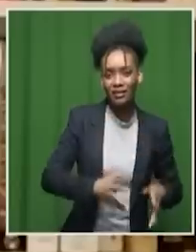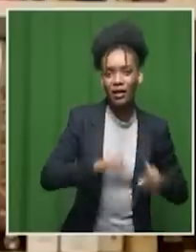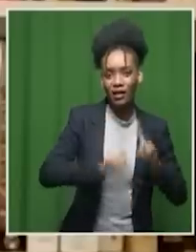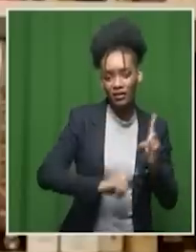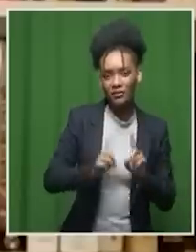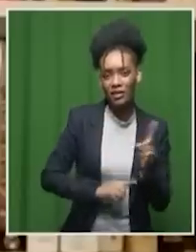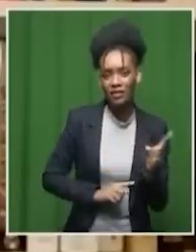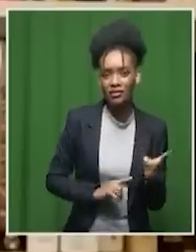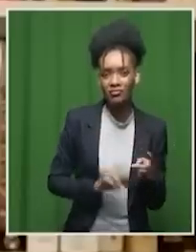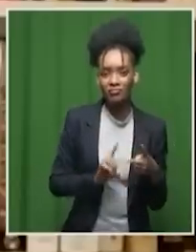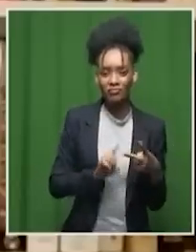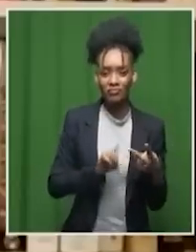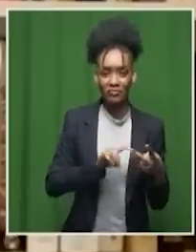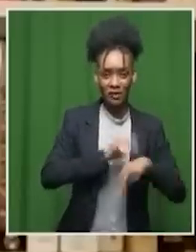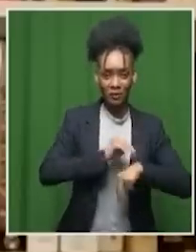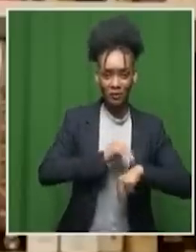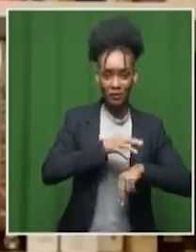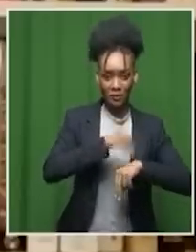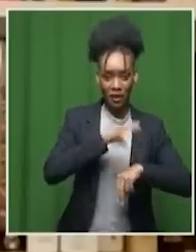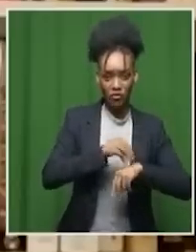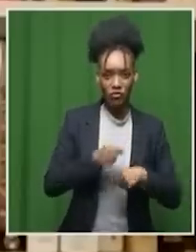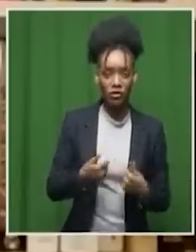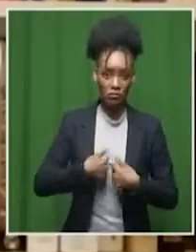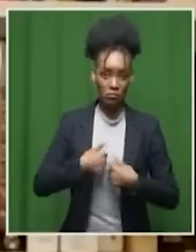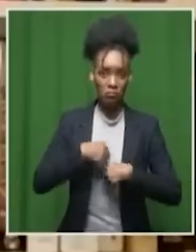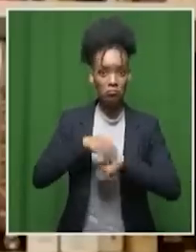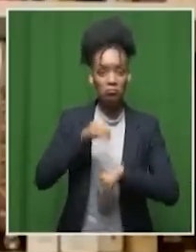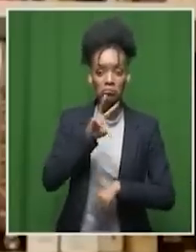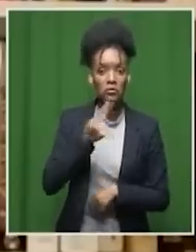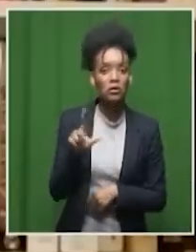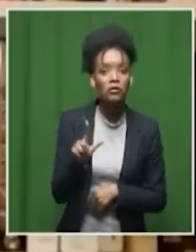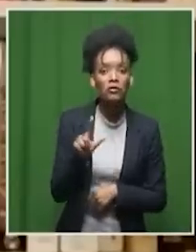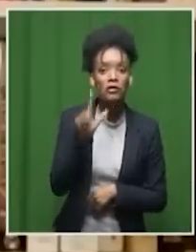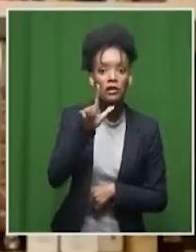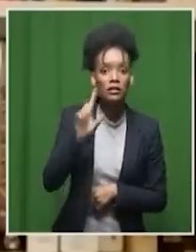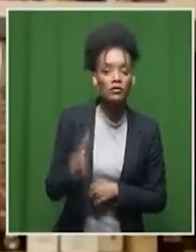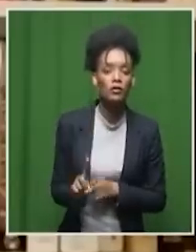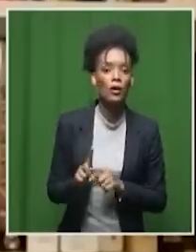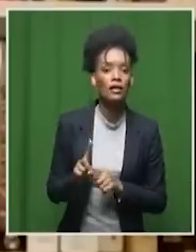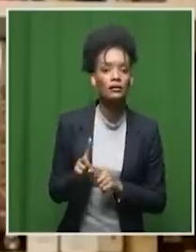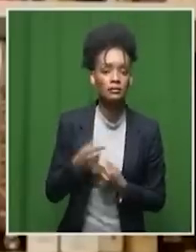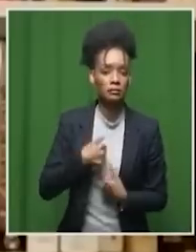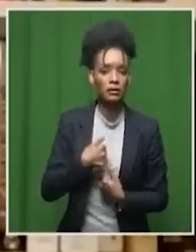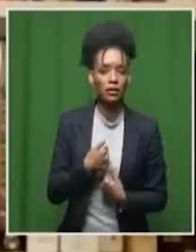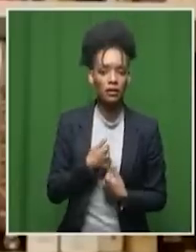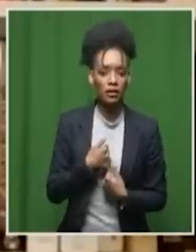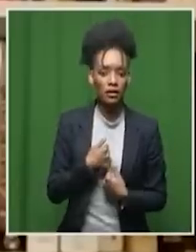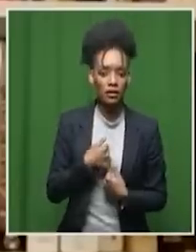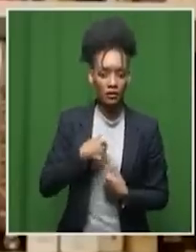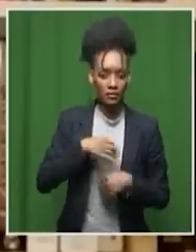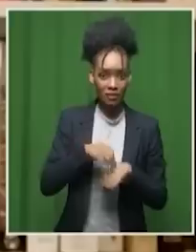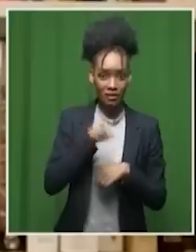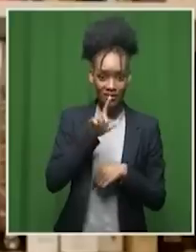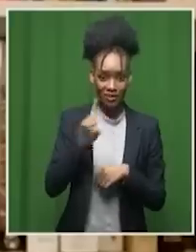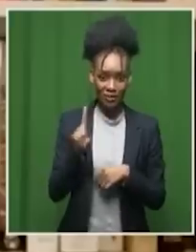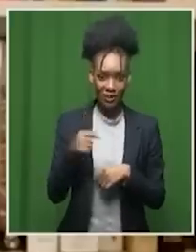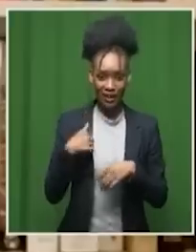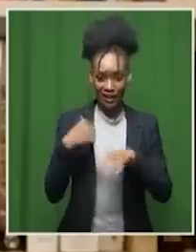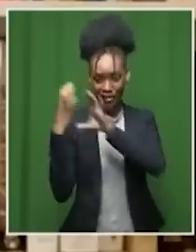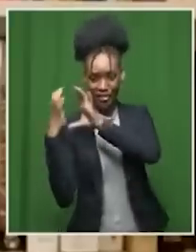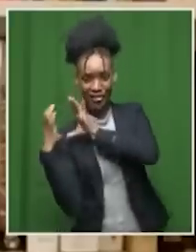age. I'm 71, and I wouldn't take on a huge responsibility anymore, because